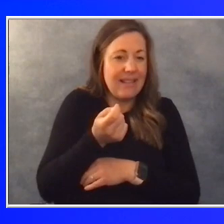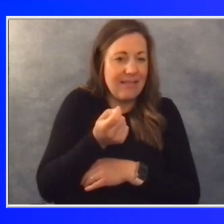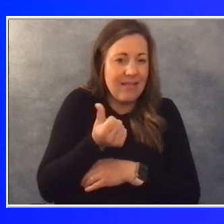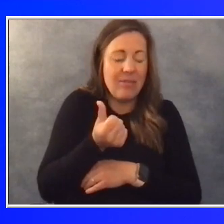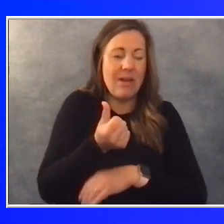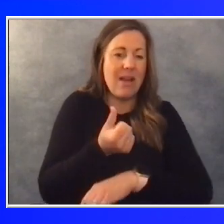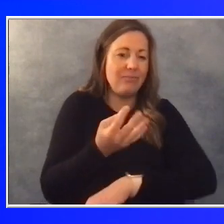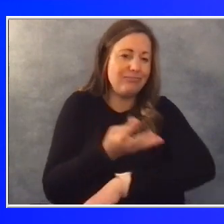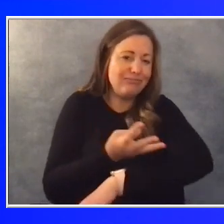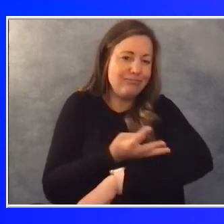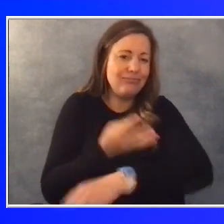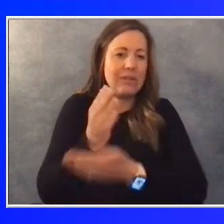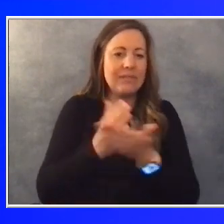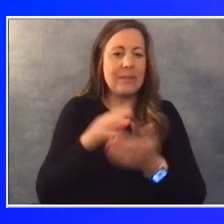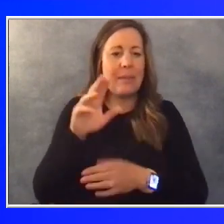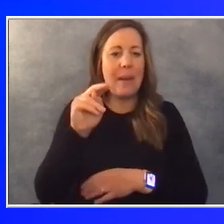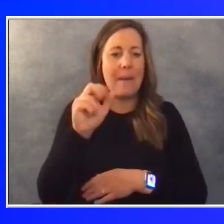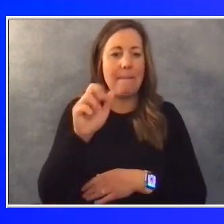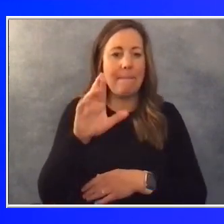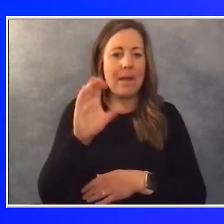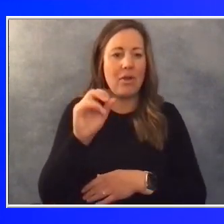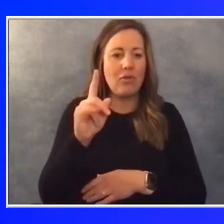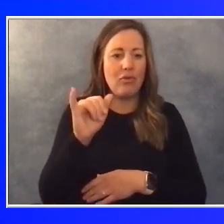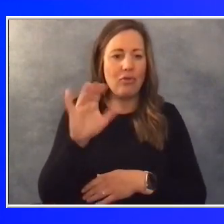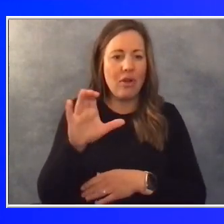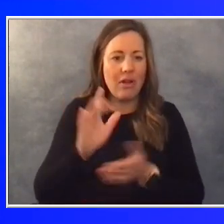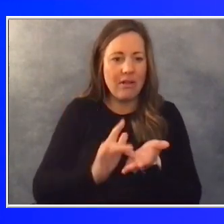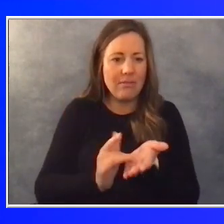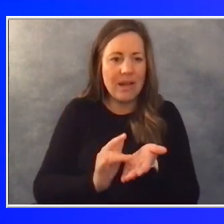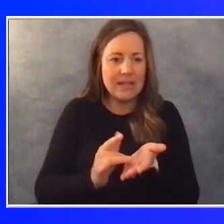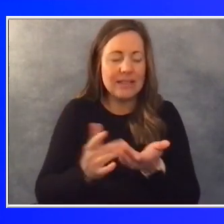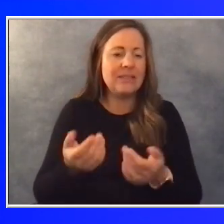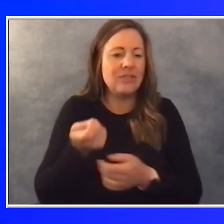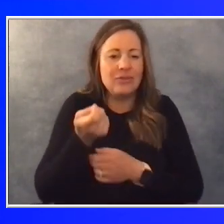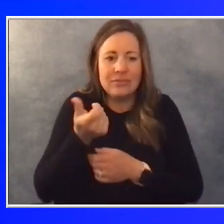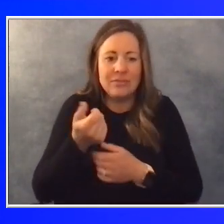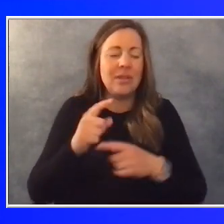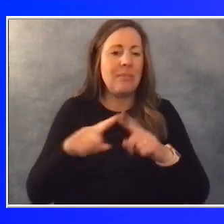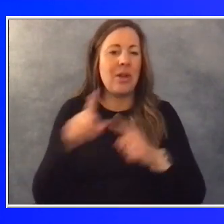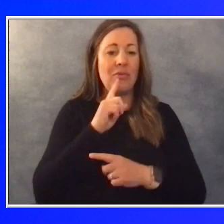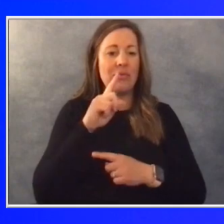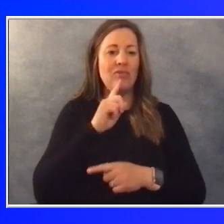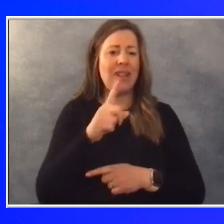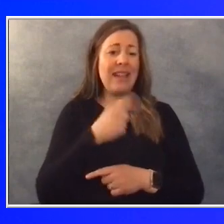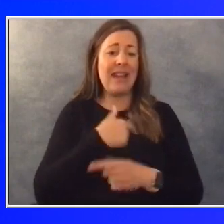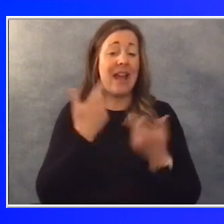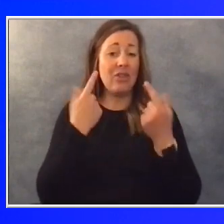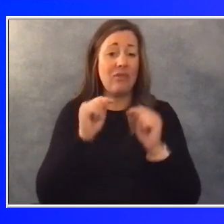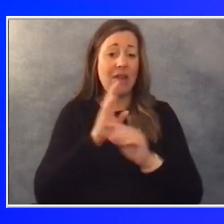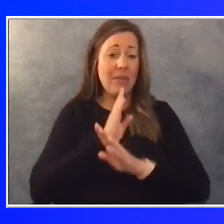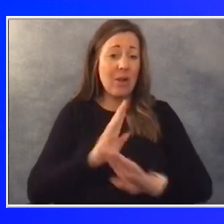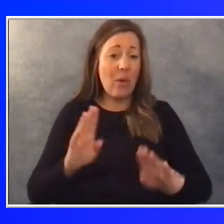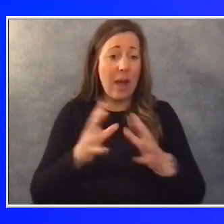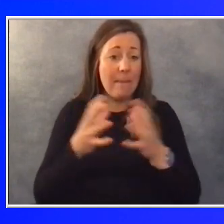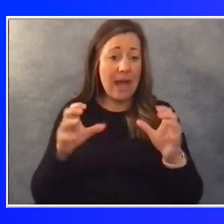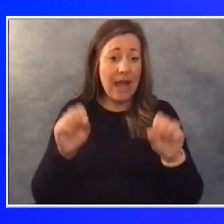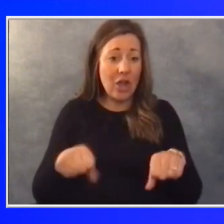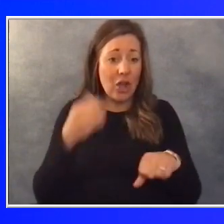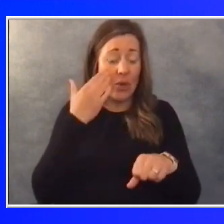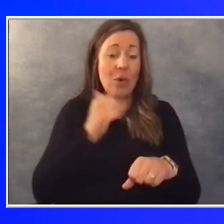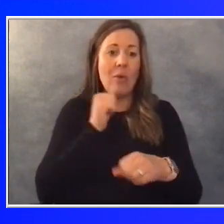some narcotic, but and I tried to be quiet as much as I could and not disturb the